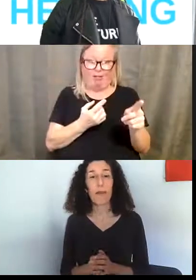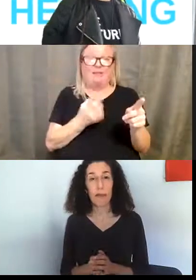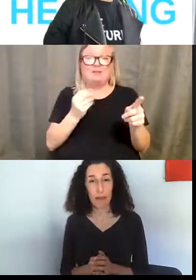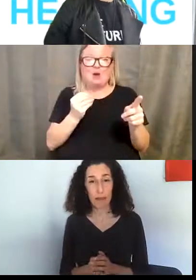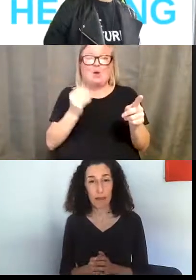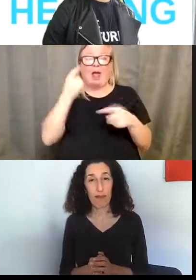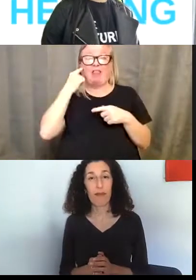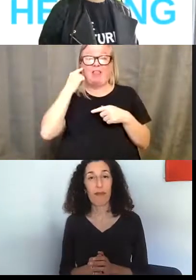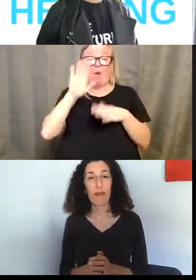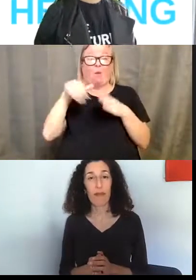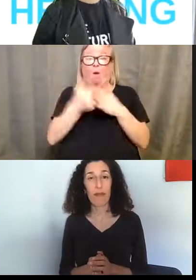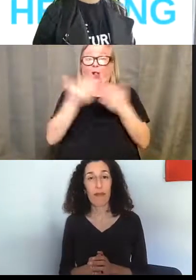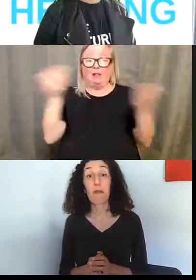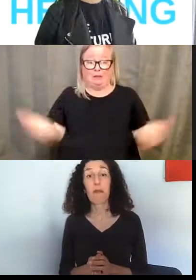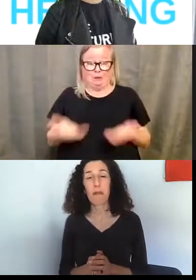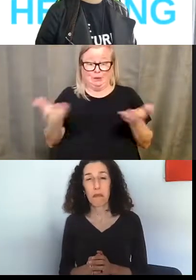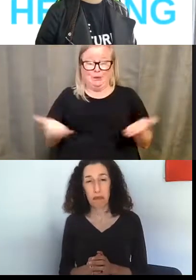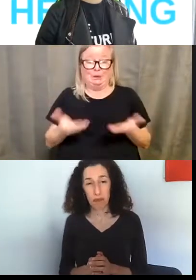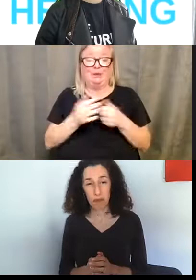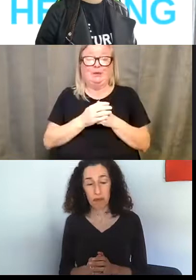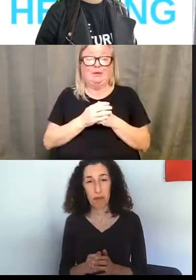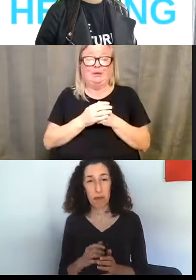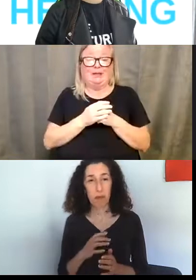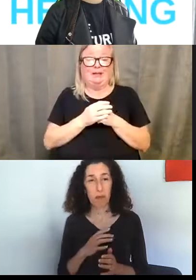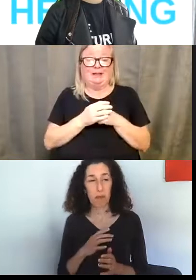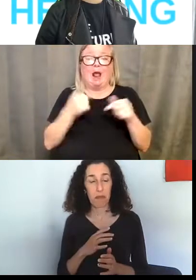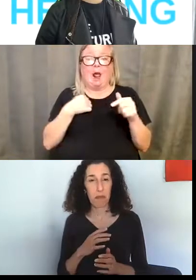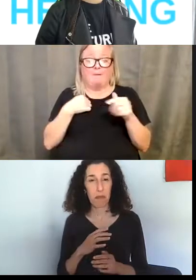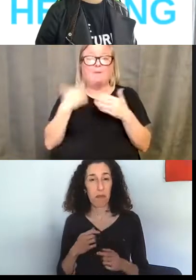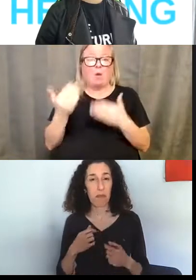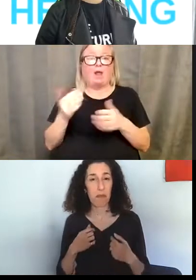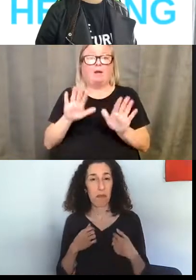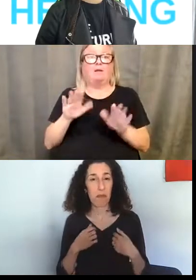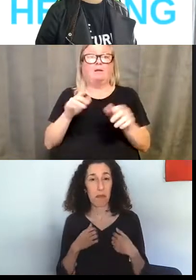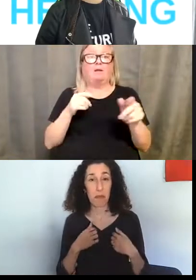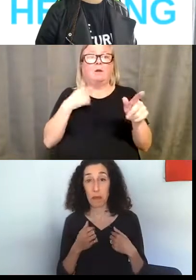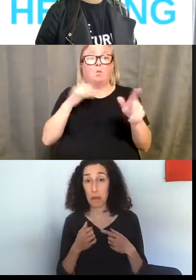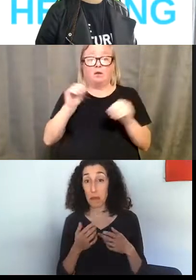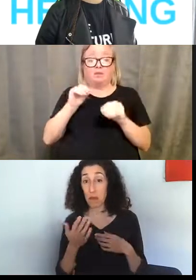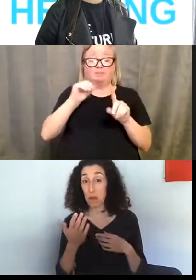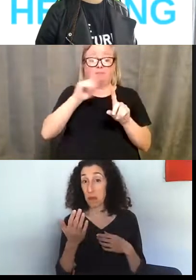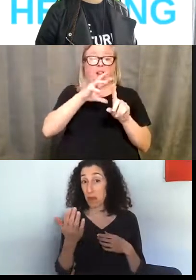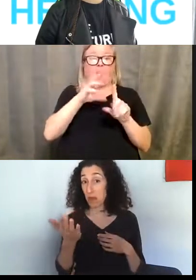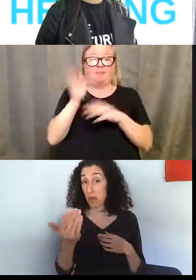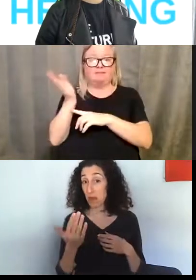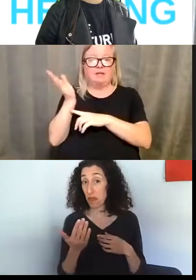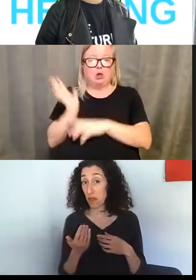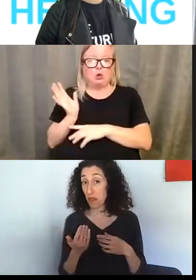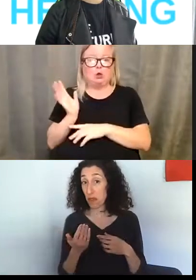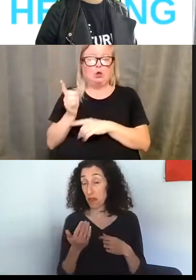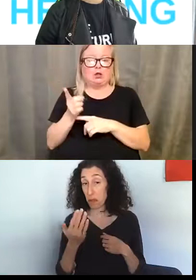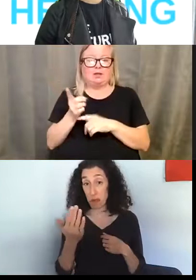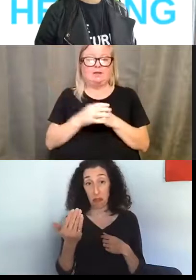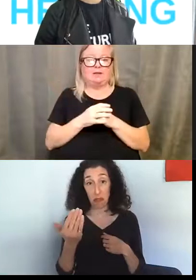So I think we're all here. I'm just going to spotlight our speakers.